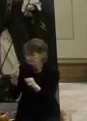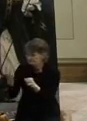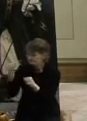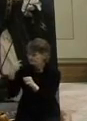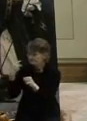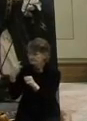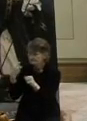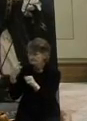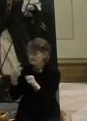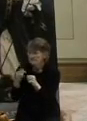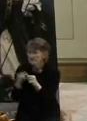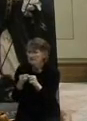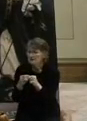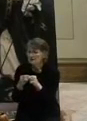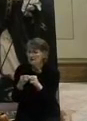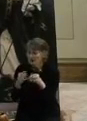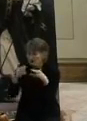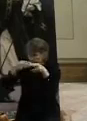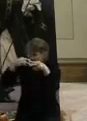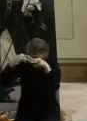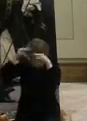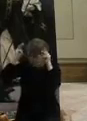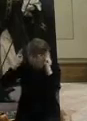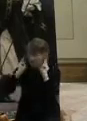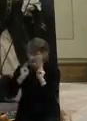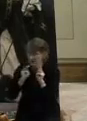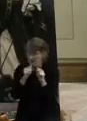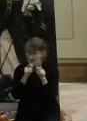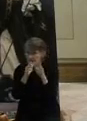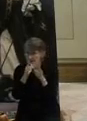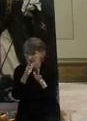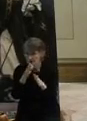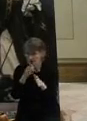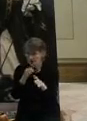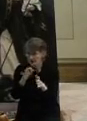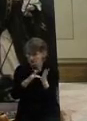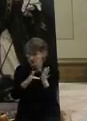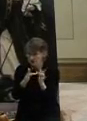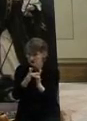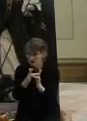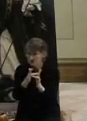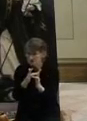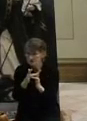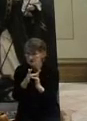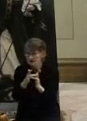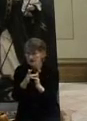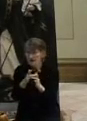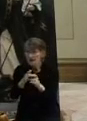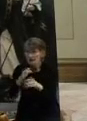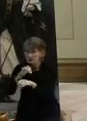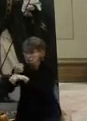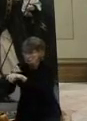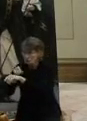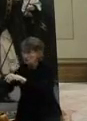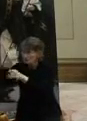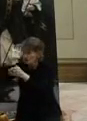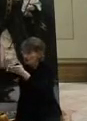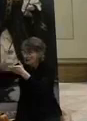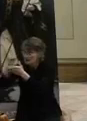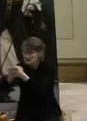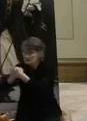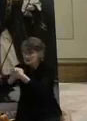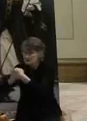especially the glorious ever-Virgin Mary, Mother of our God and Lord Jesus Christ, and Blessed Joseph, her